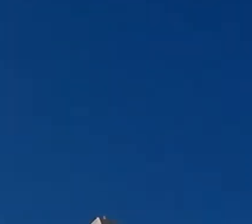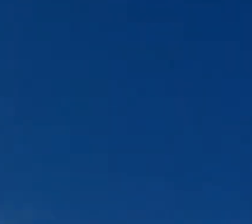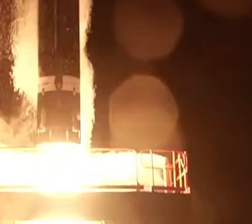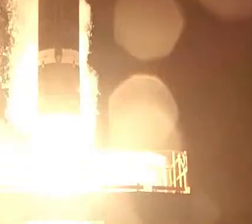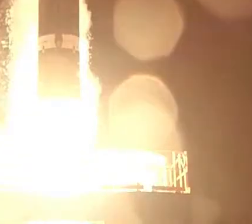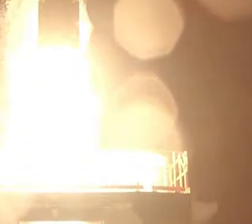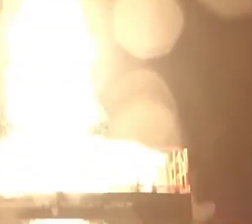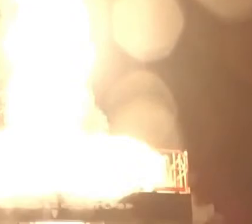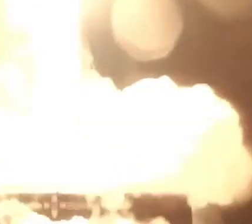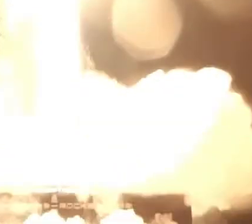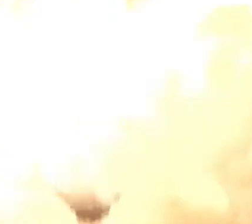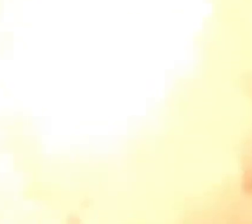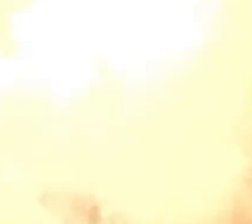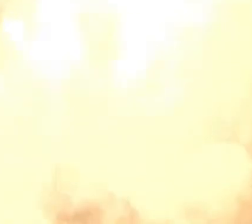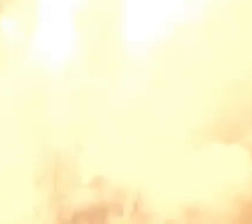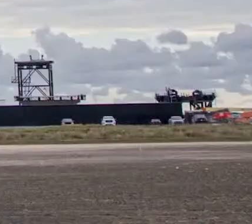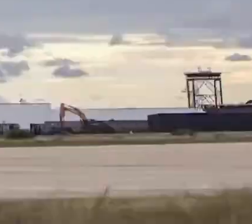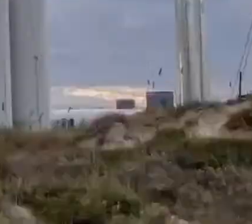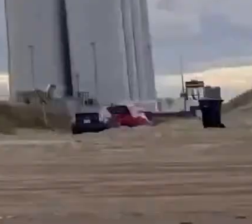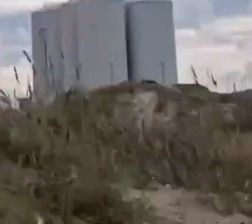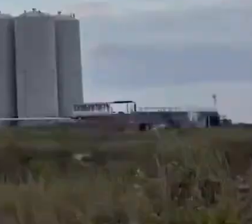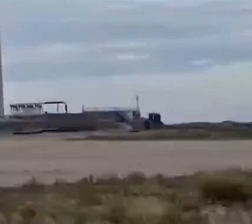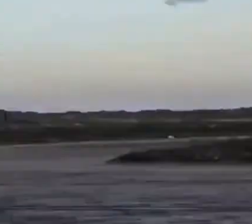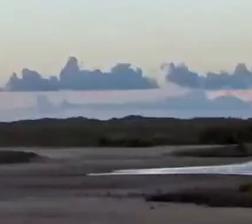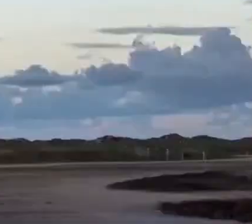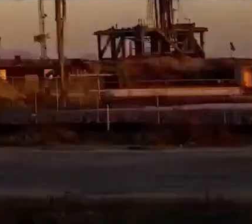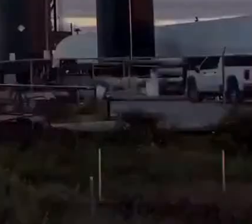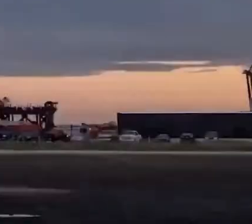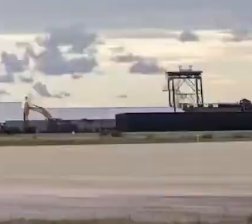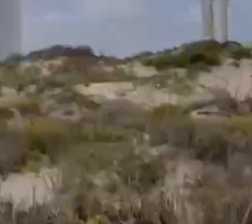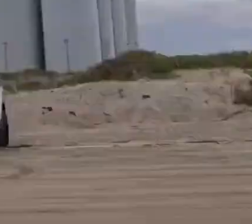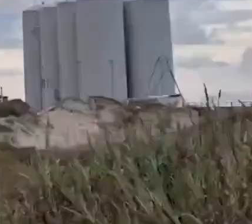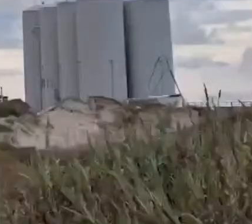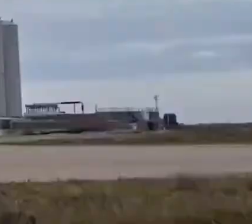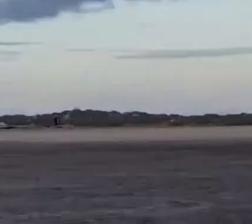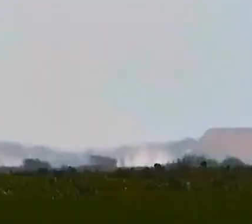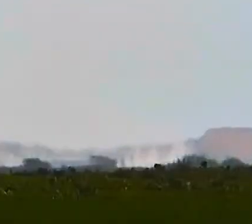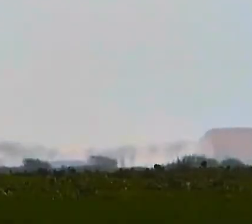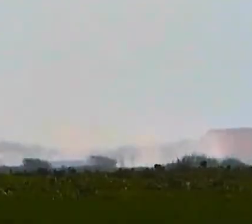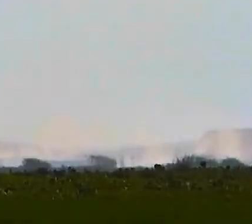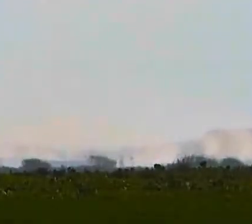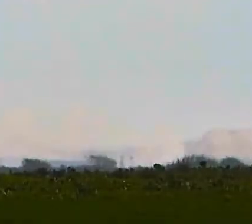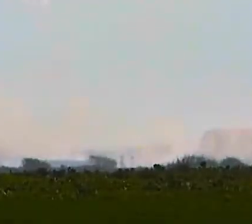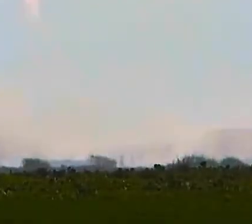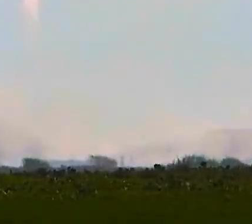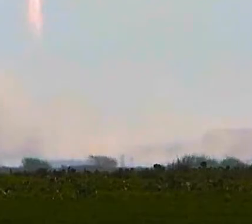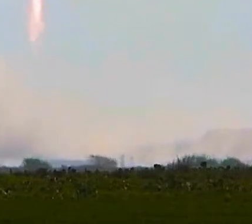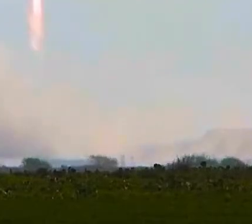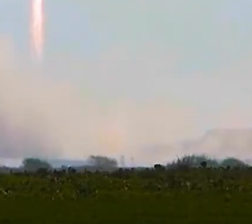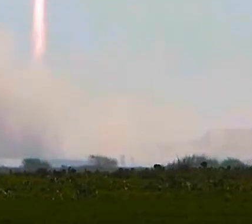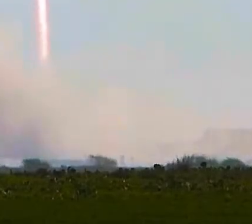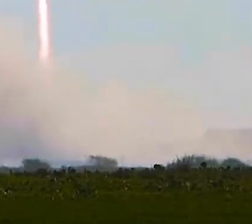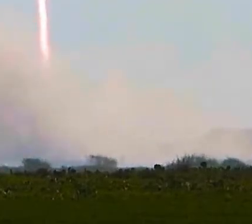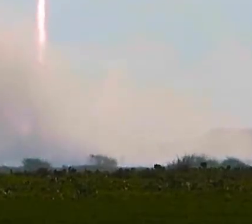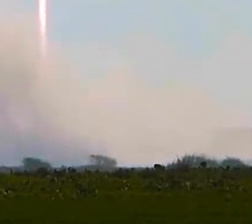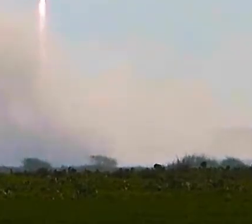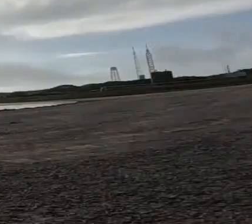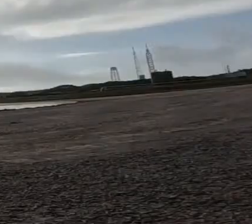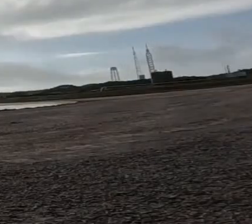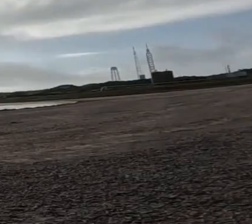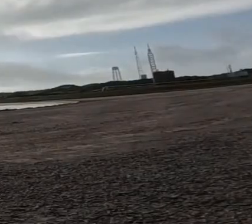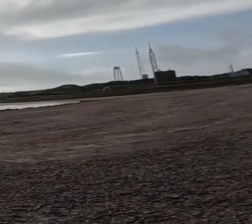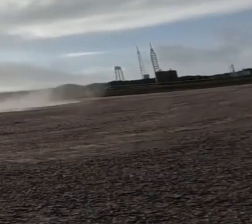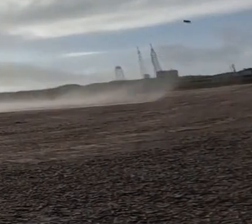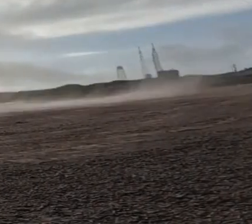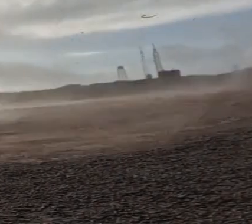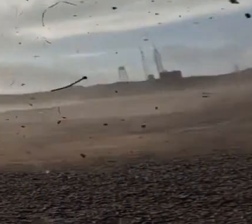good. Doubling up. Roger, roll, Atlantis. Water towers fly!